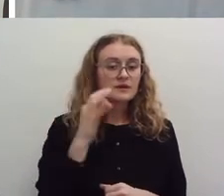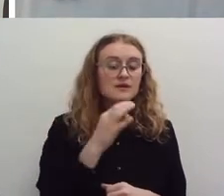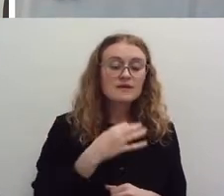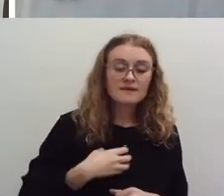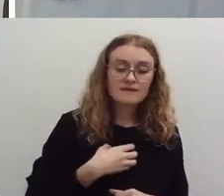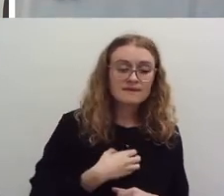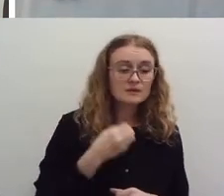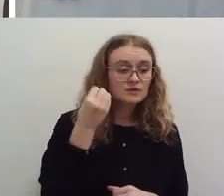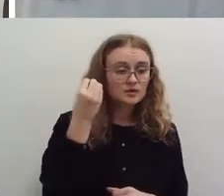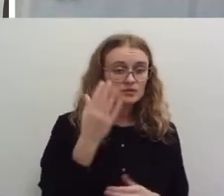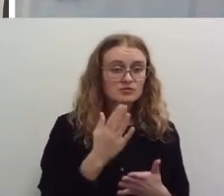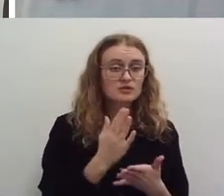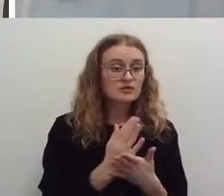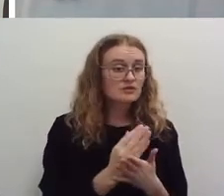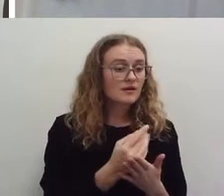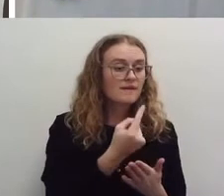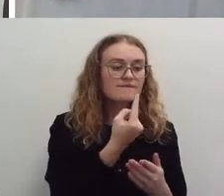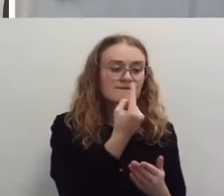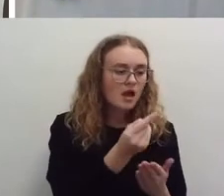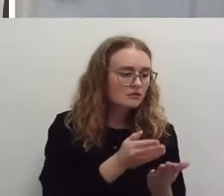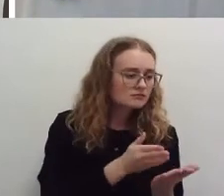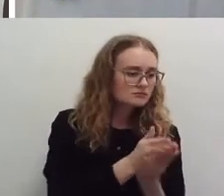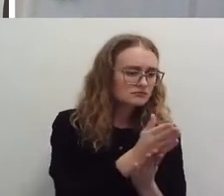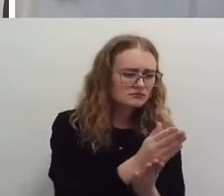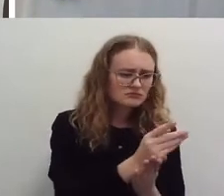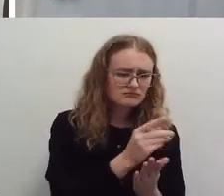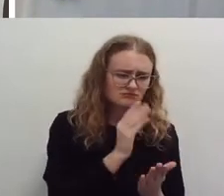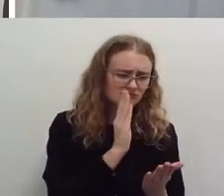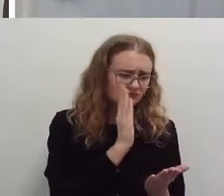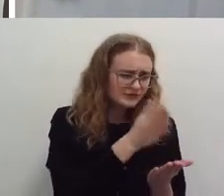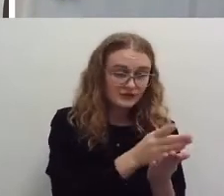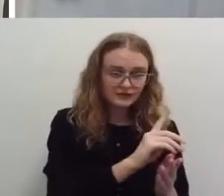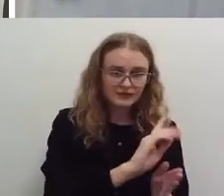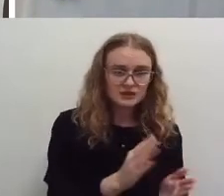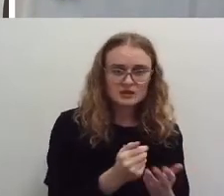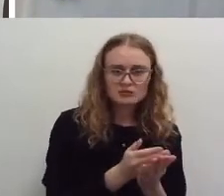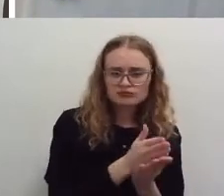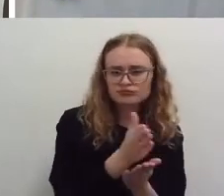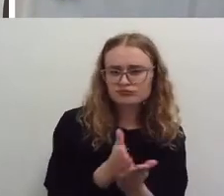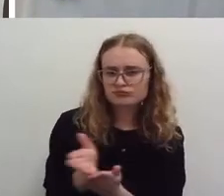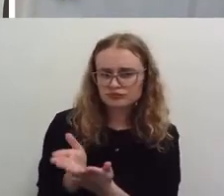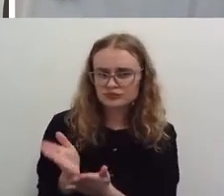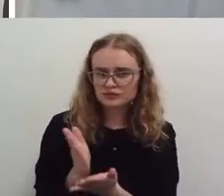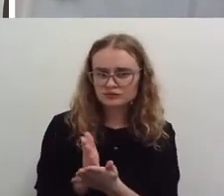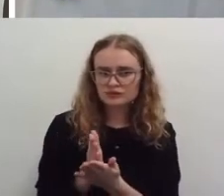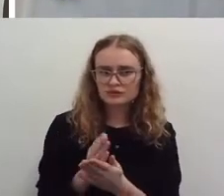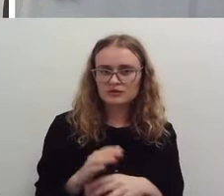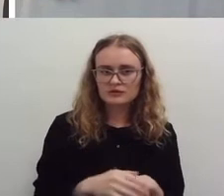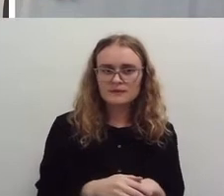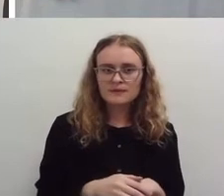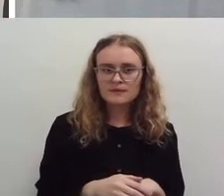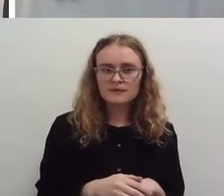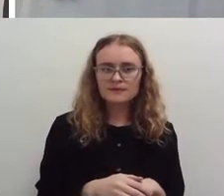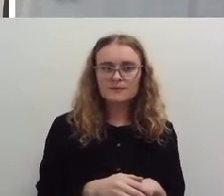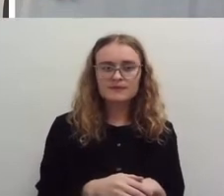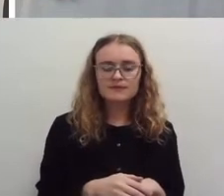there that will like influence it. So I won't say it is like a certain way that we can do it. There are a ton